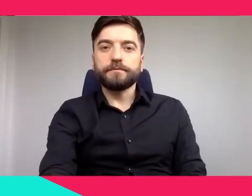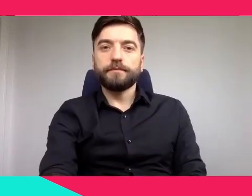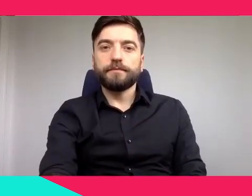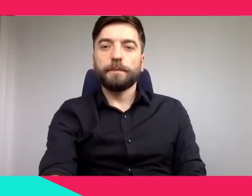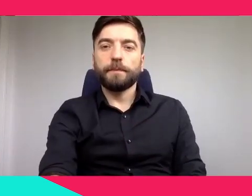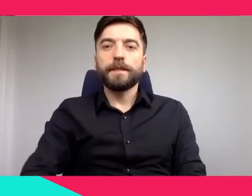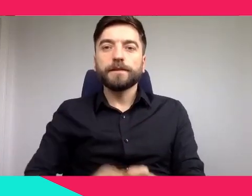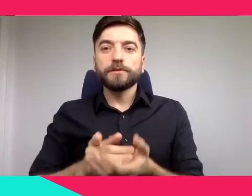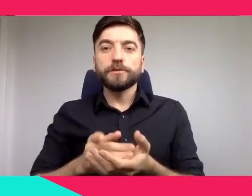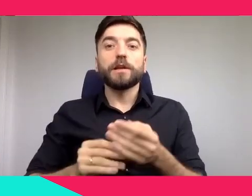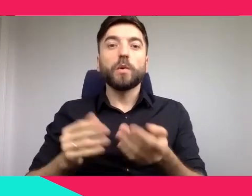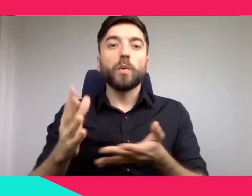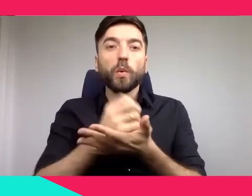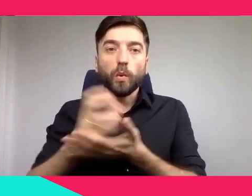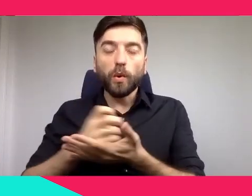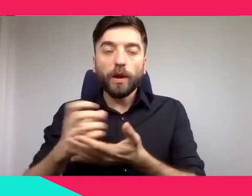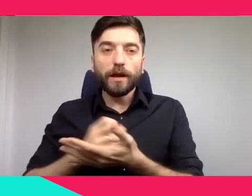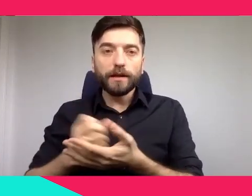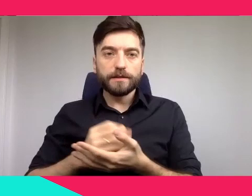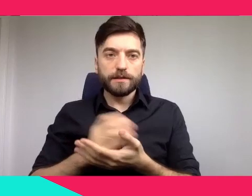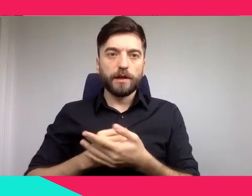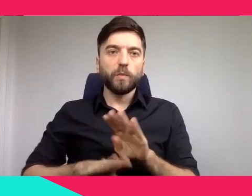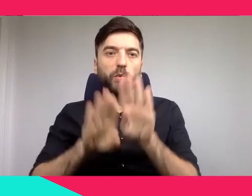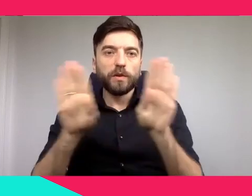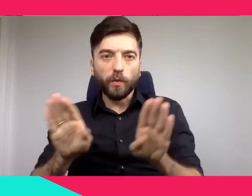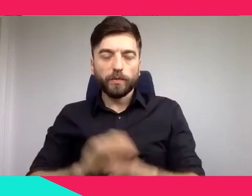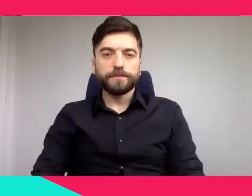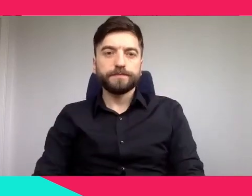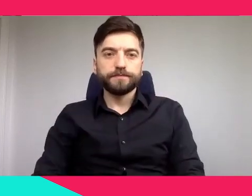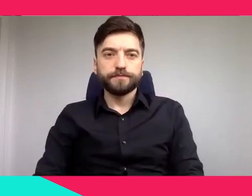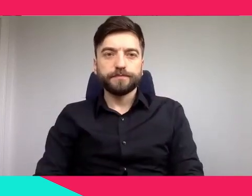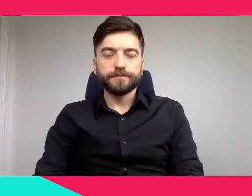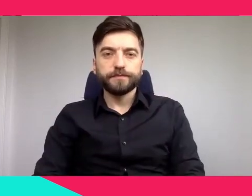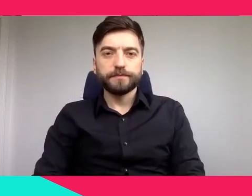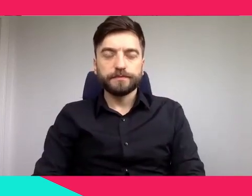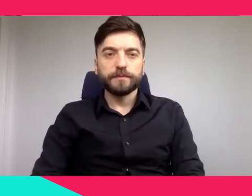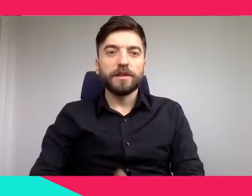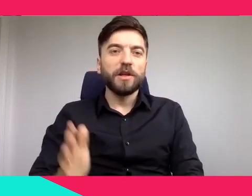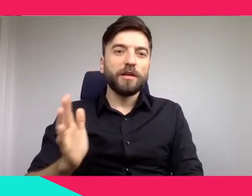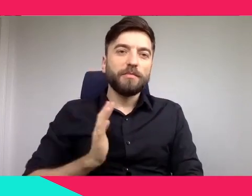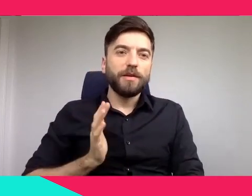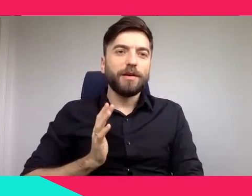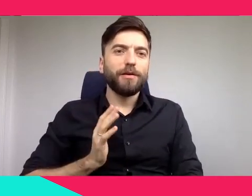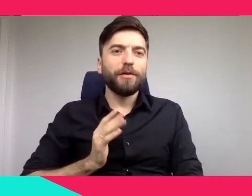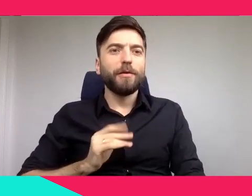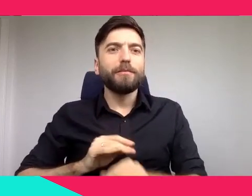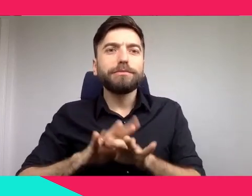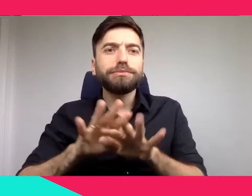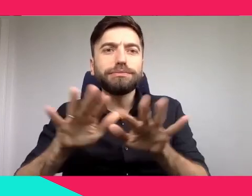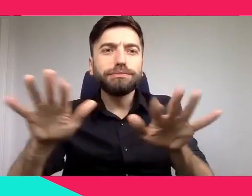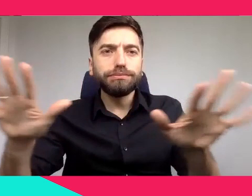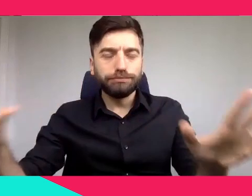even pronounce it. It's 2 billion something pages have been